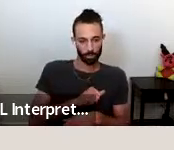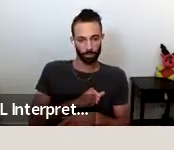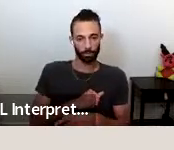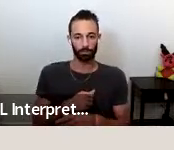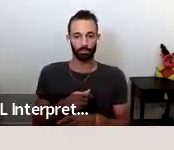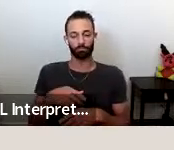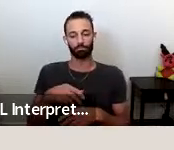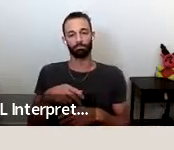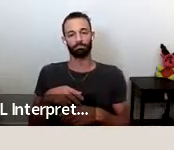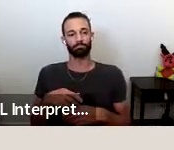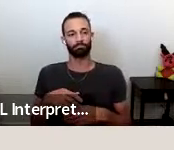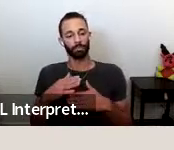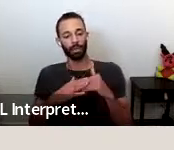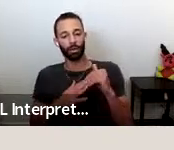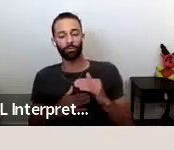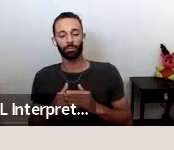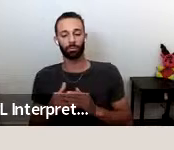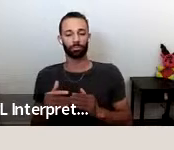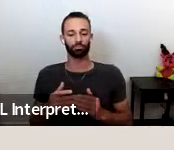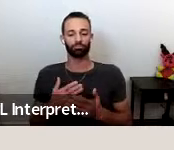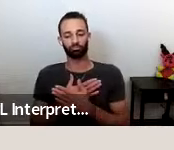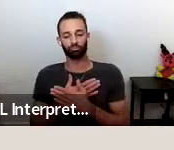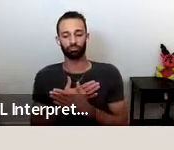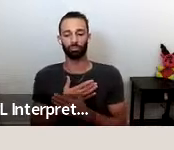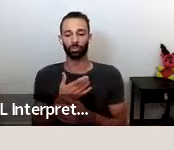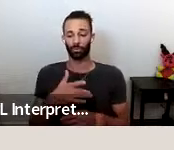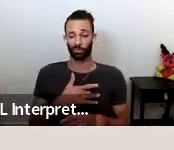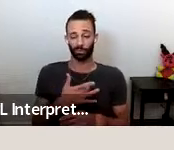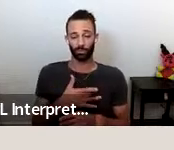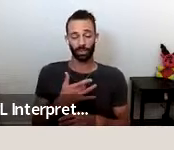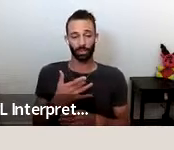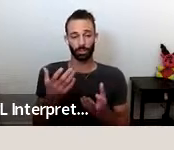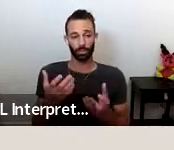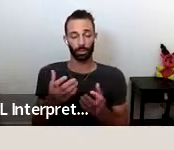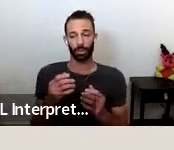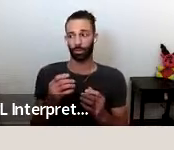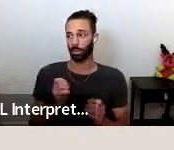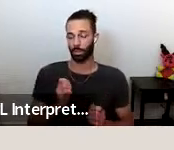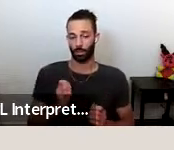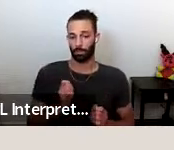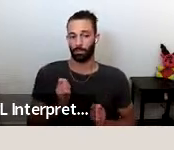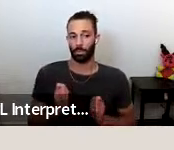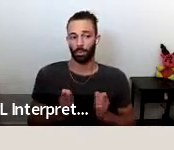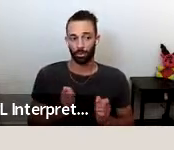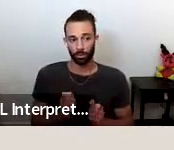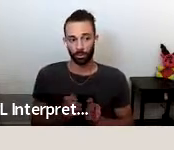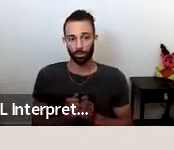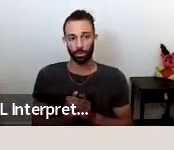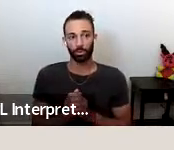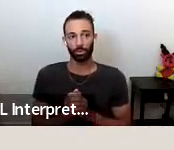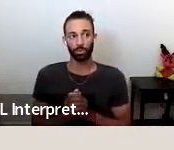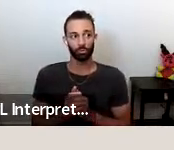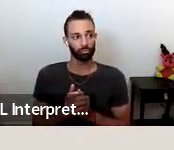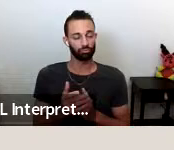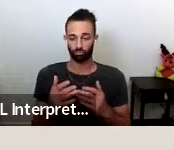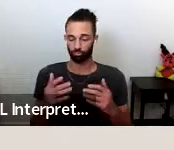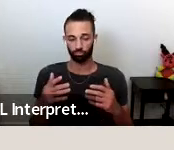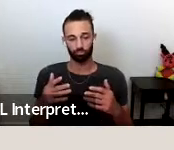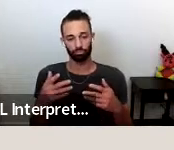cozy. If you feel the need to be emotional, please allow yourself